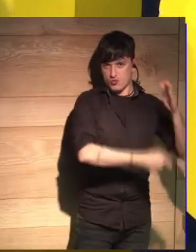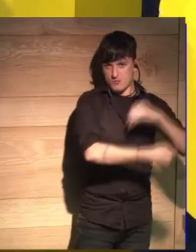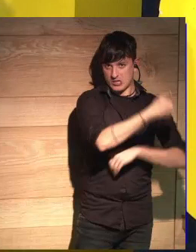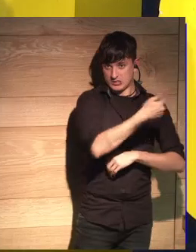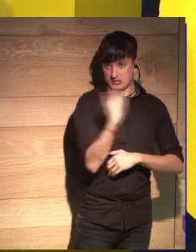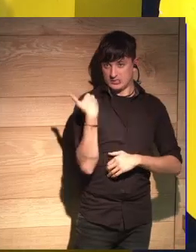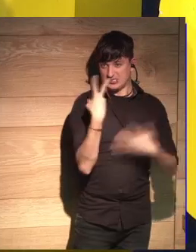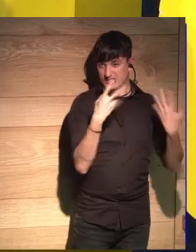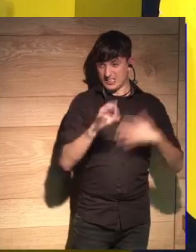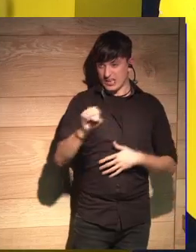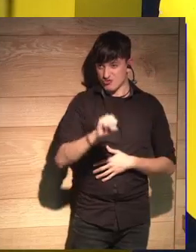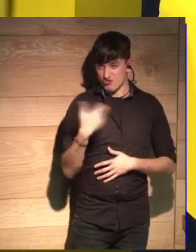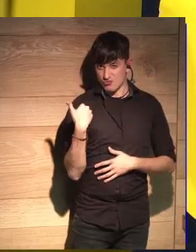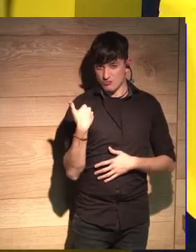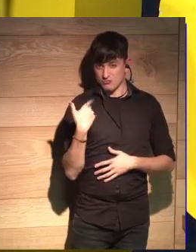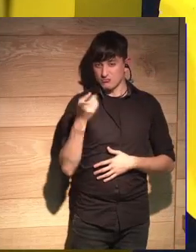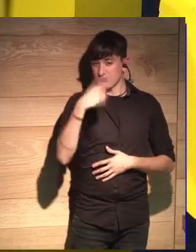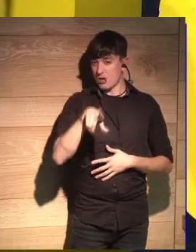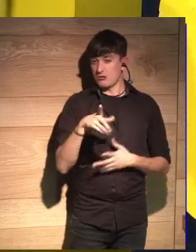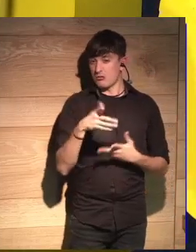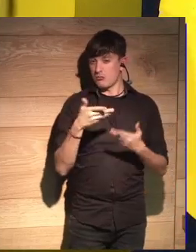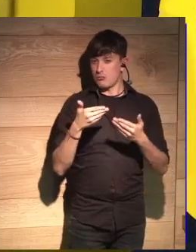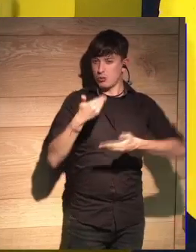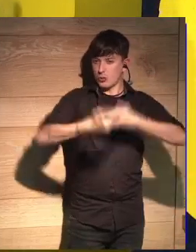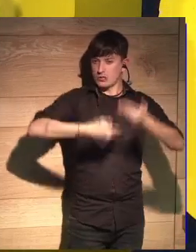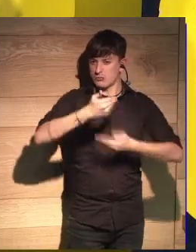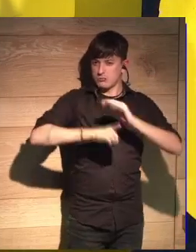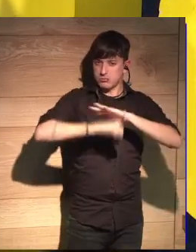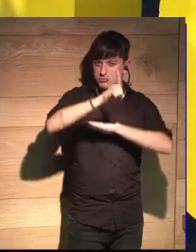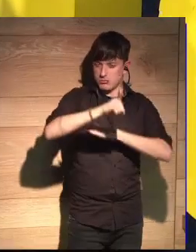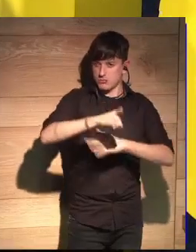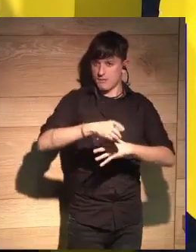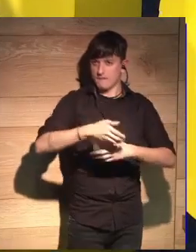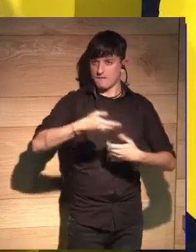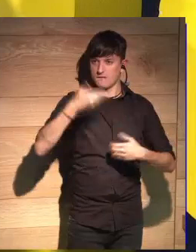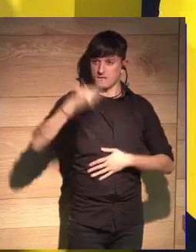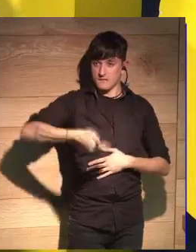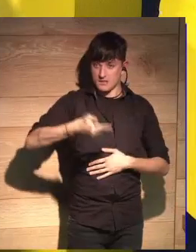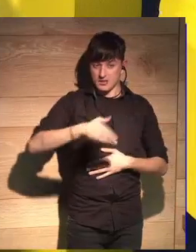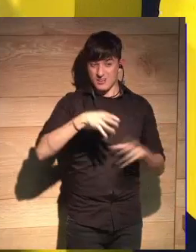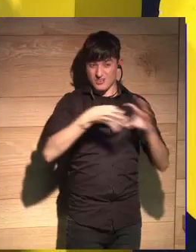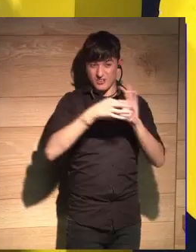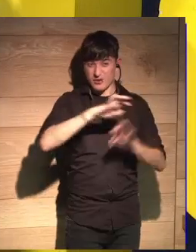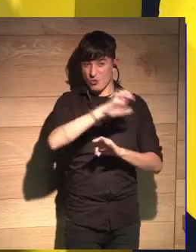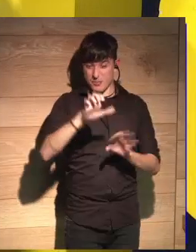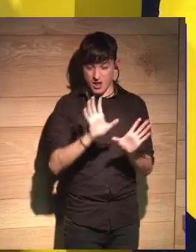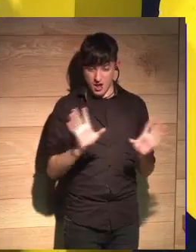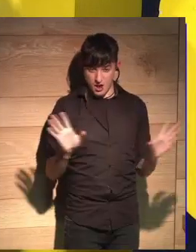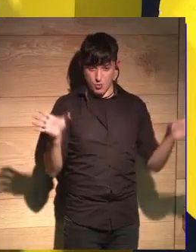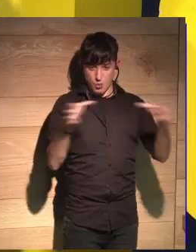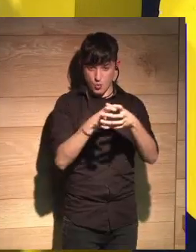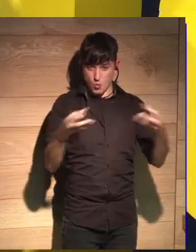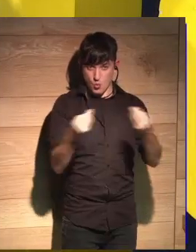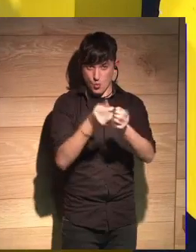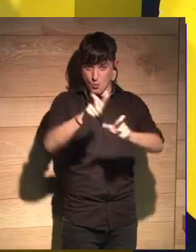years, you've made amazing progress. The European Union collectively has a larger population than the